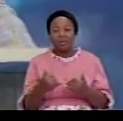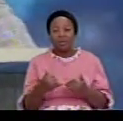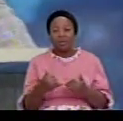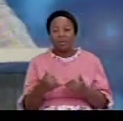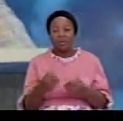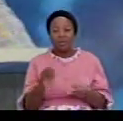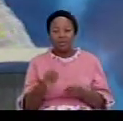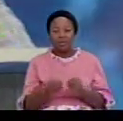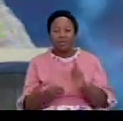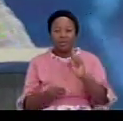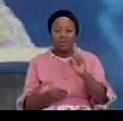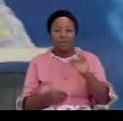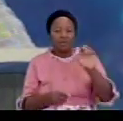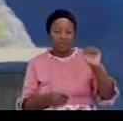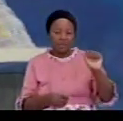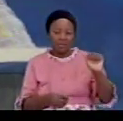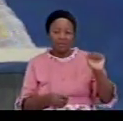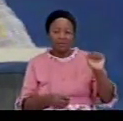One, A.